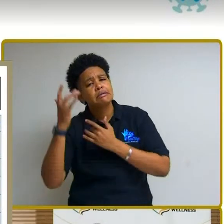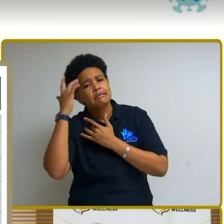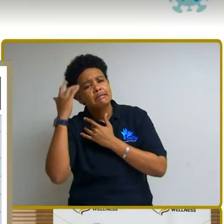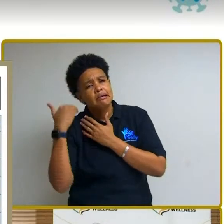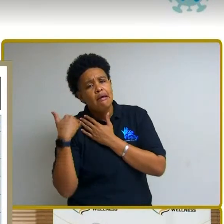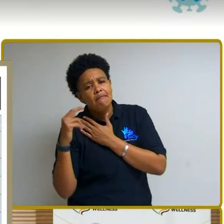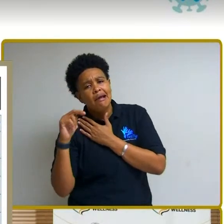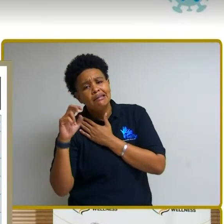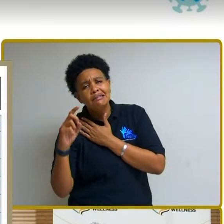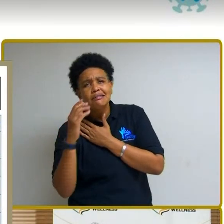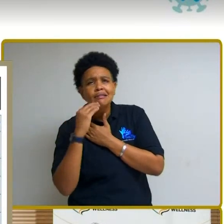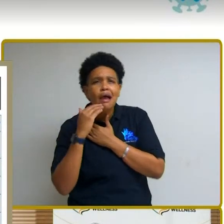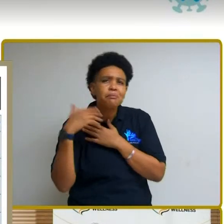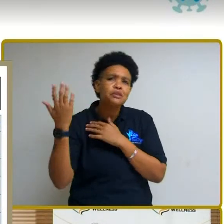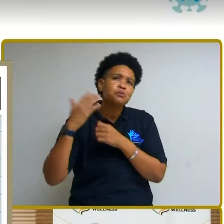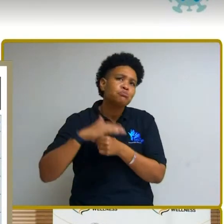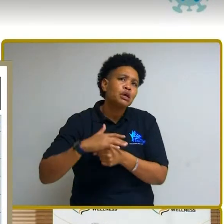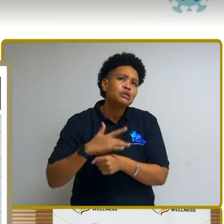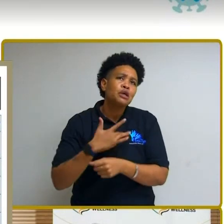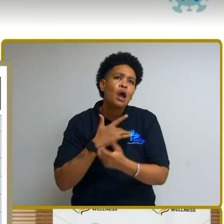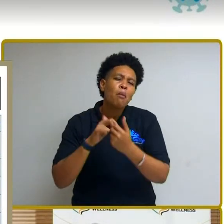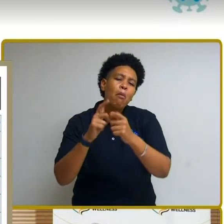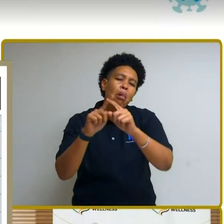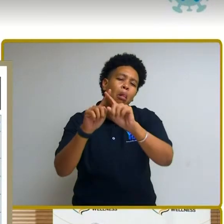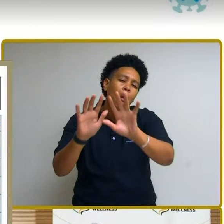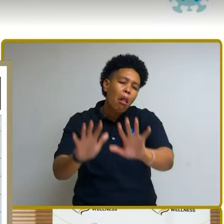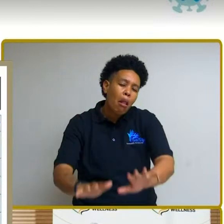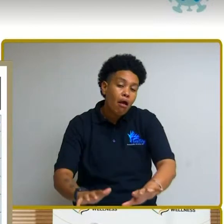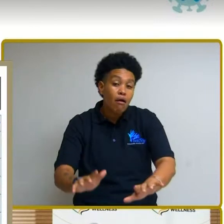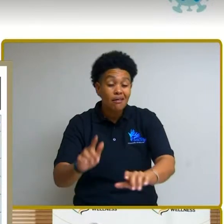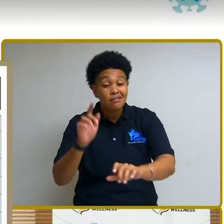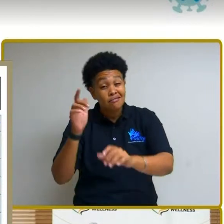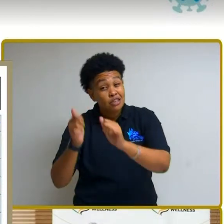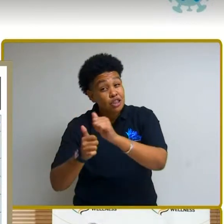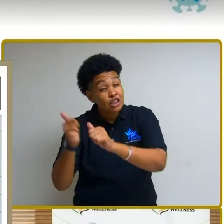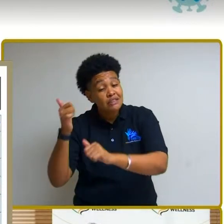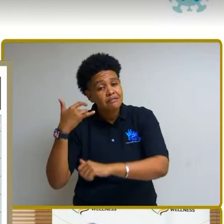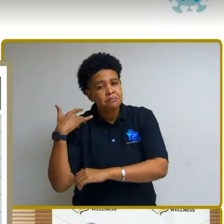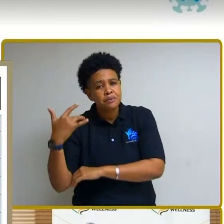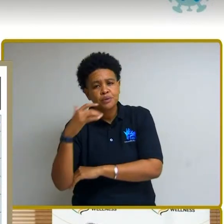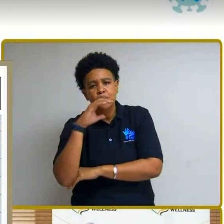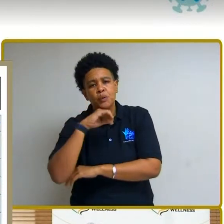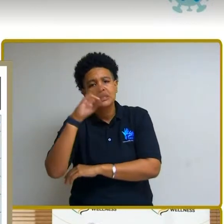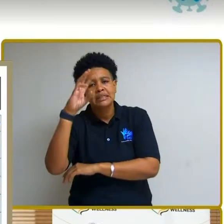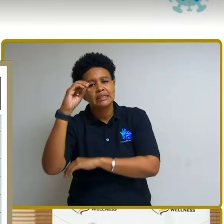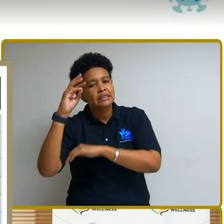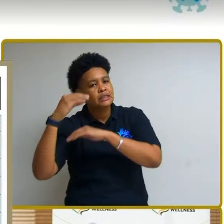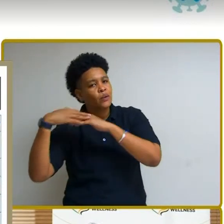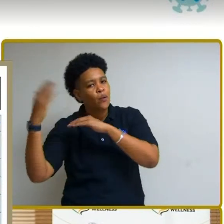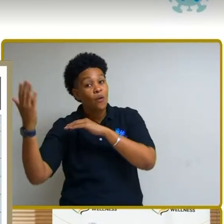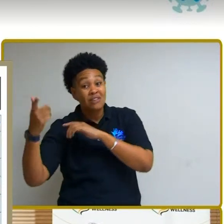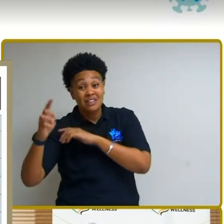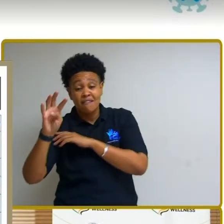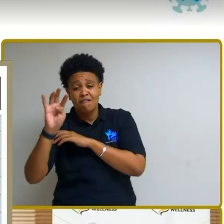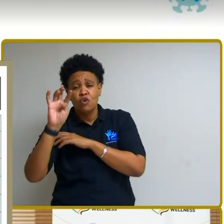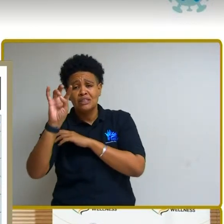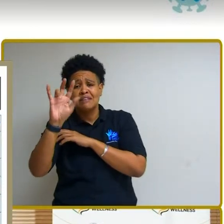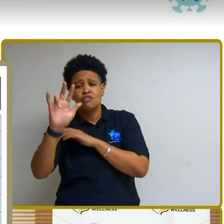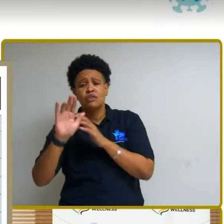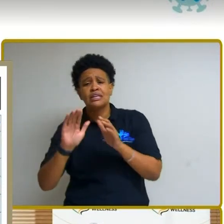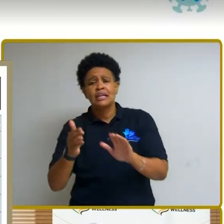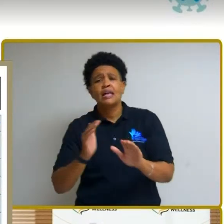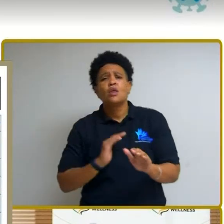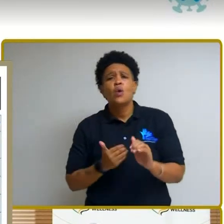risk factor. And chief among this was age 60 and older, where we had 473 deaths. And our